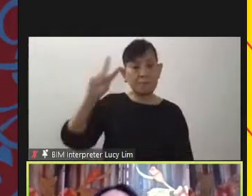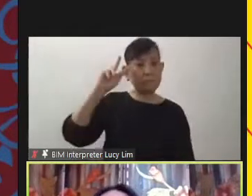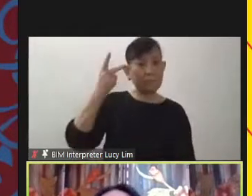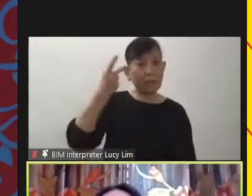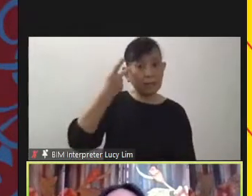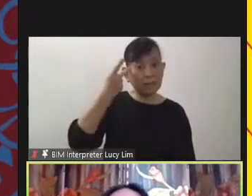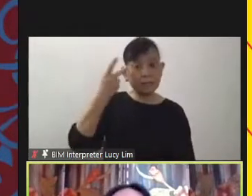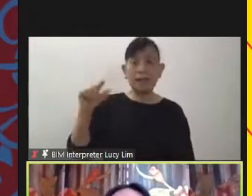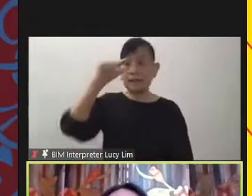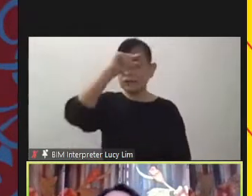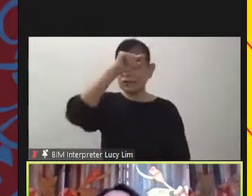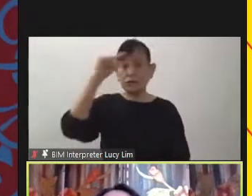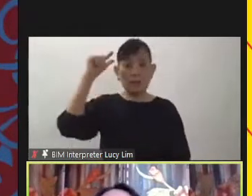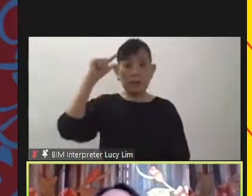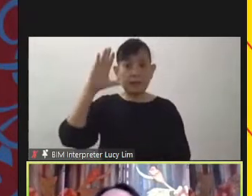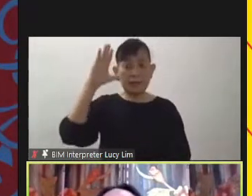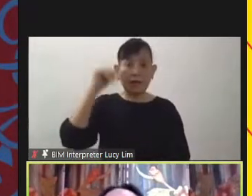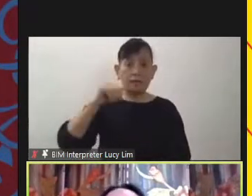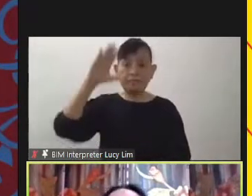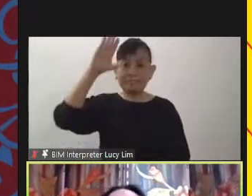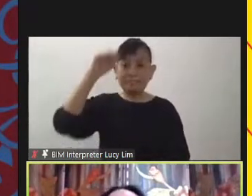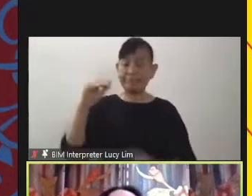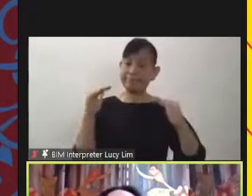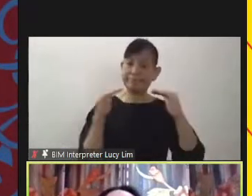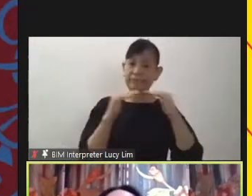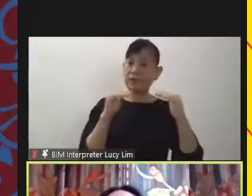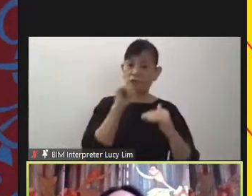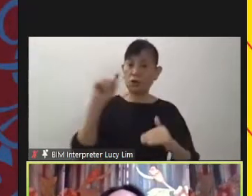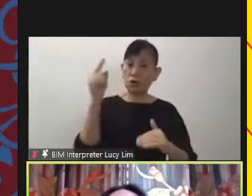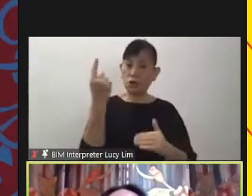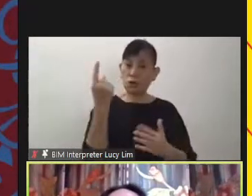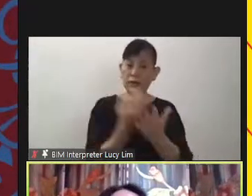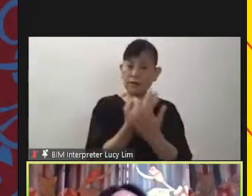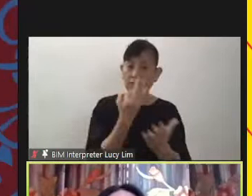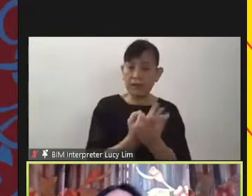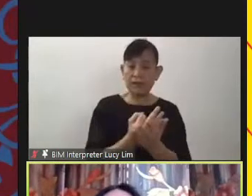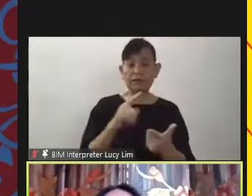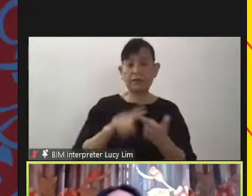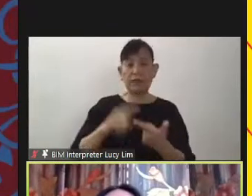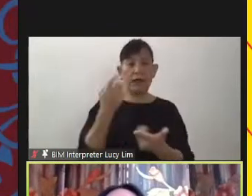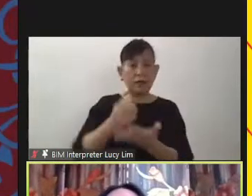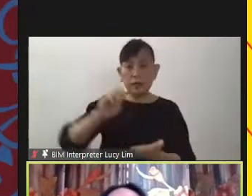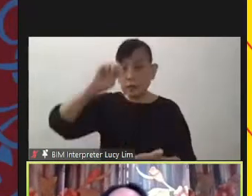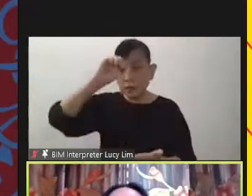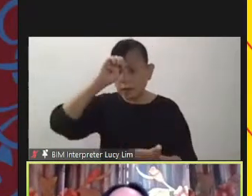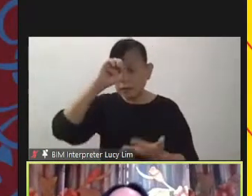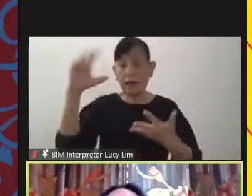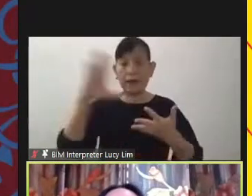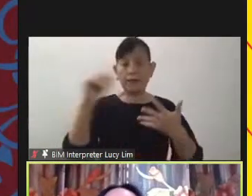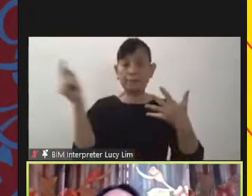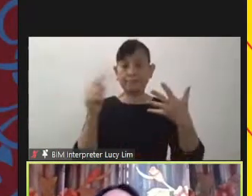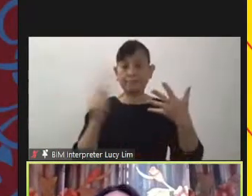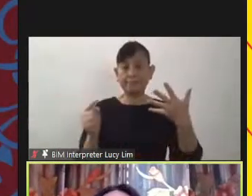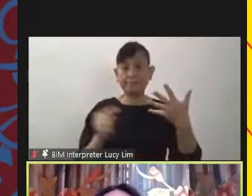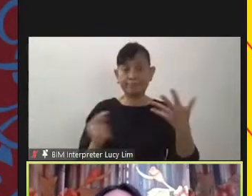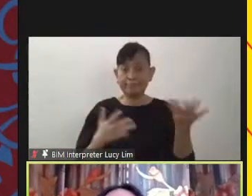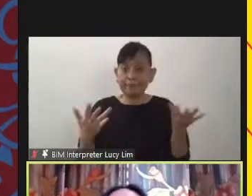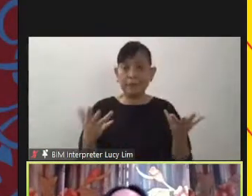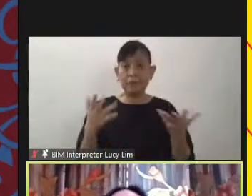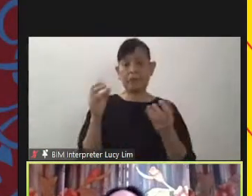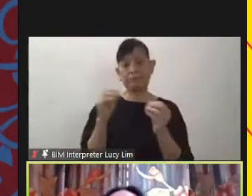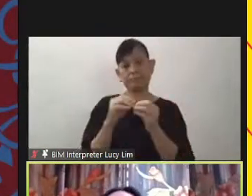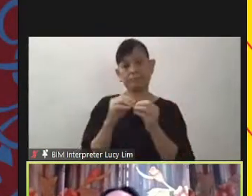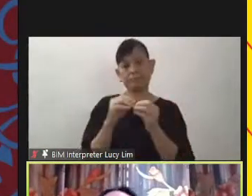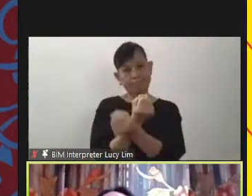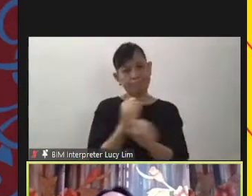gender equality, it's not just about financial. It's not just about education and other things. It's also about safety, whether